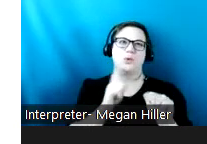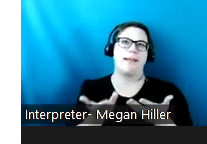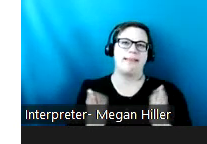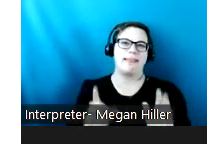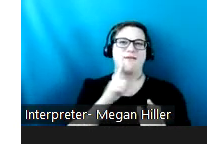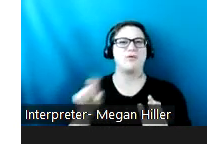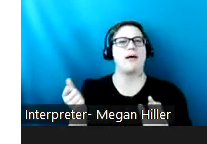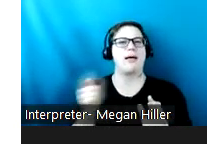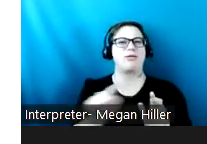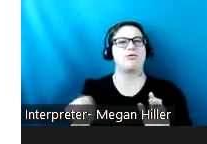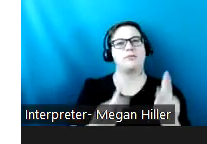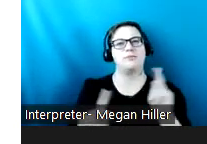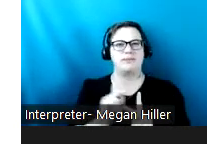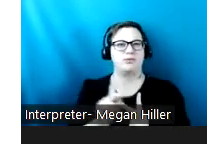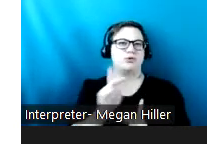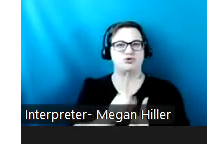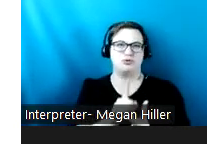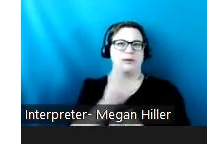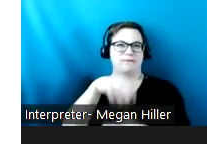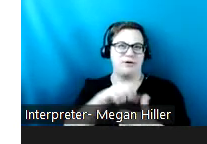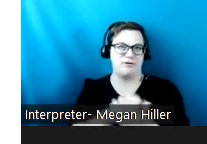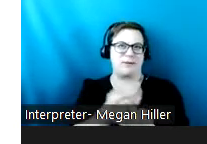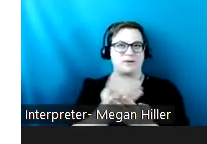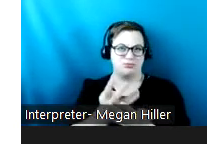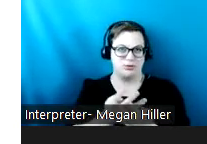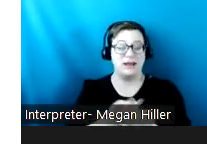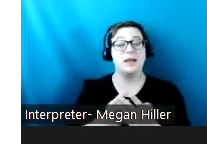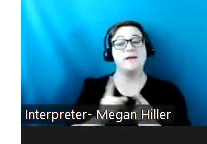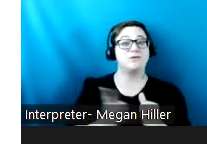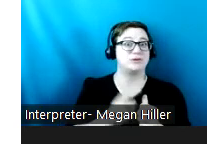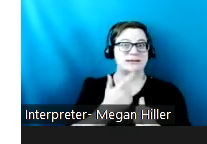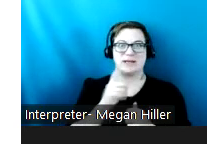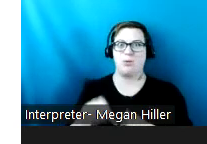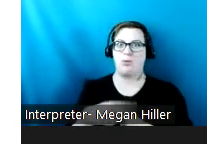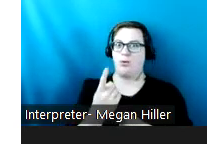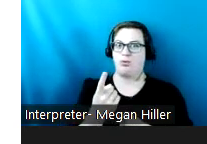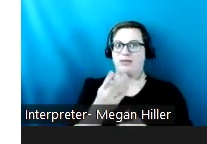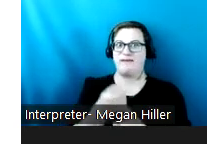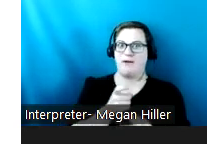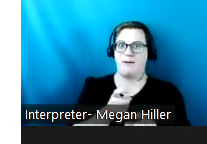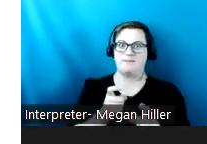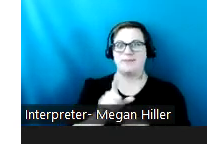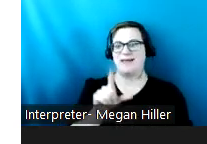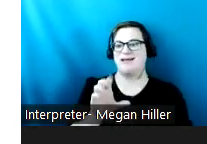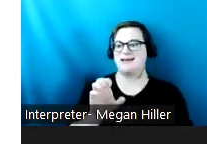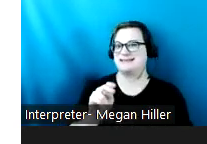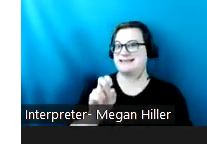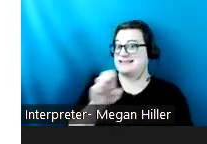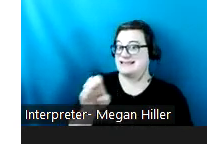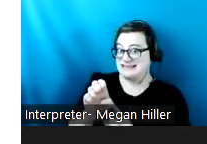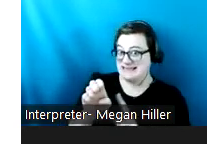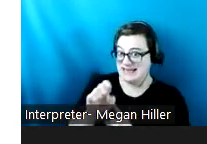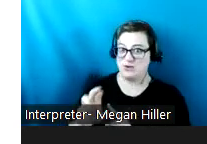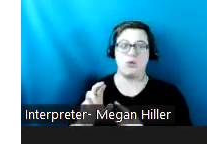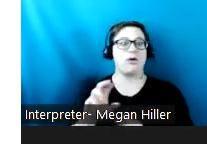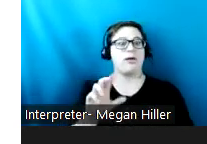other individuals to be able to complete that screening, as I know originally it had said just by the licensee, LAC, CAS, or licensure. So we